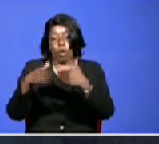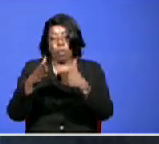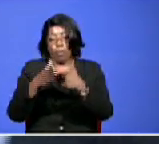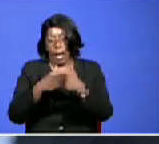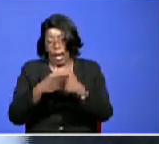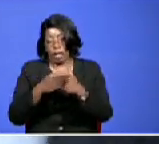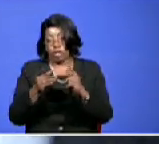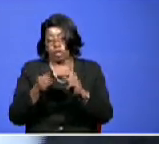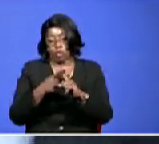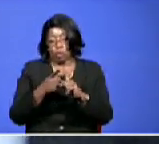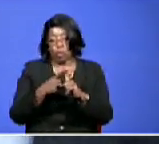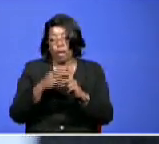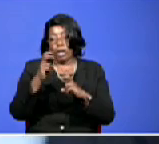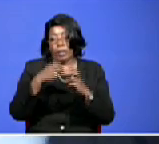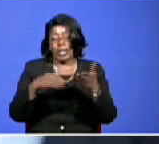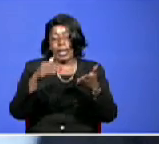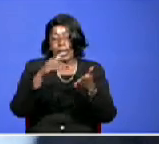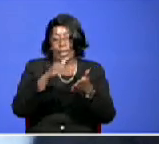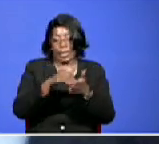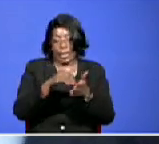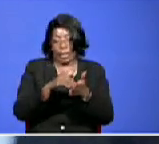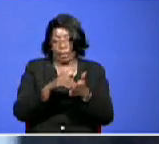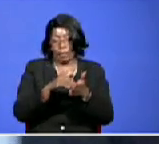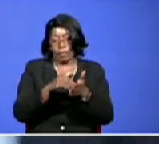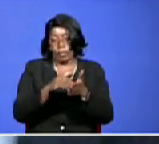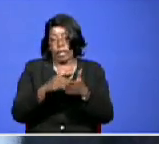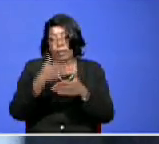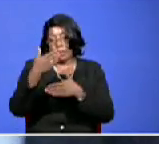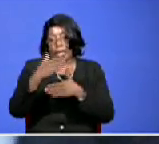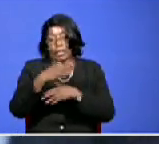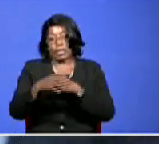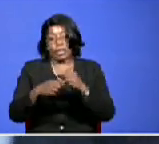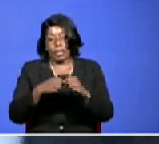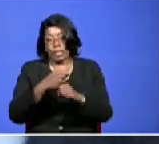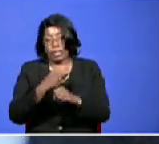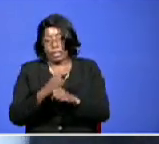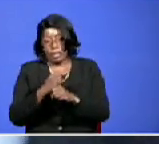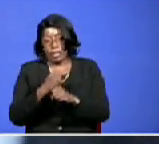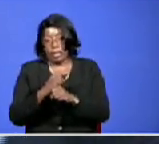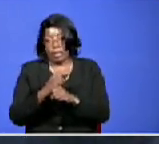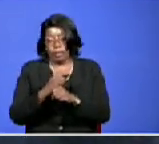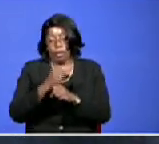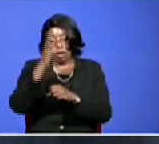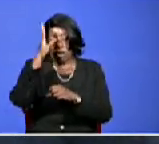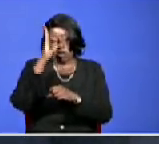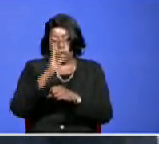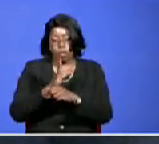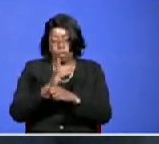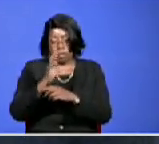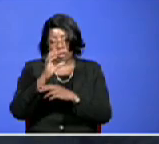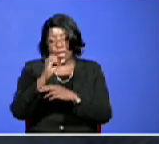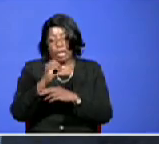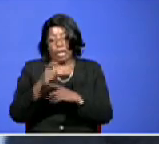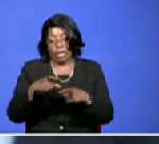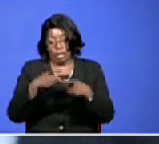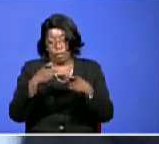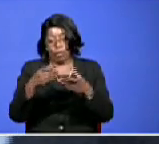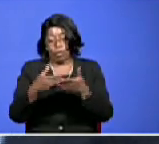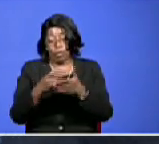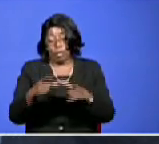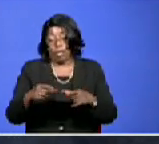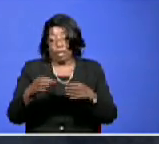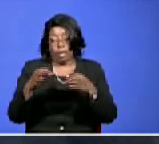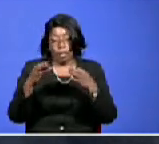compete again in Aruba, maybe next year, God's better life. And hopefully it goes well